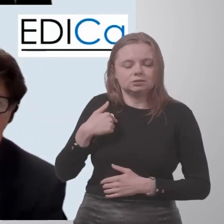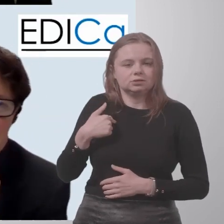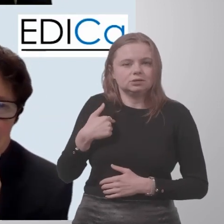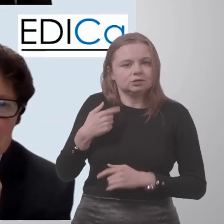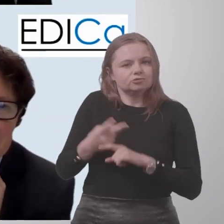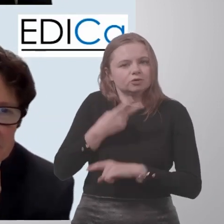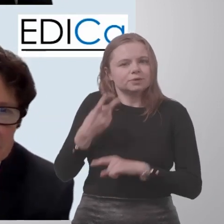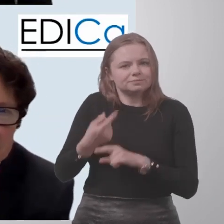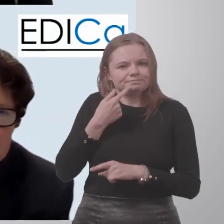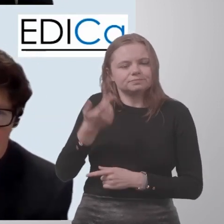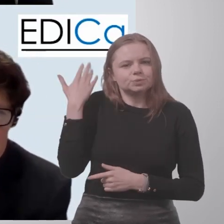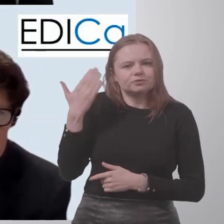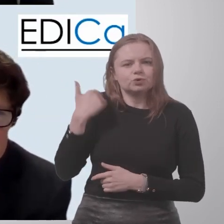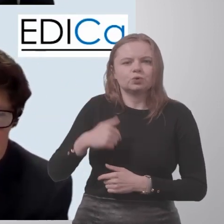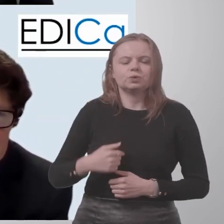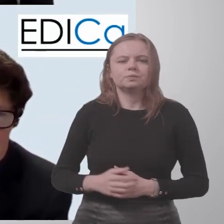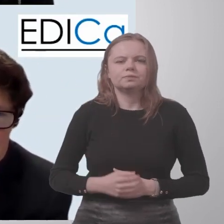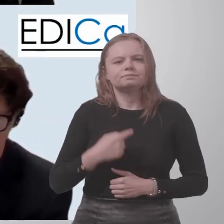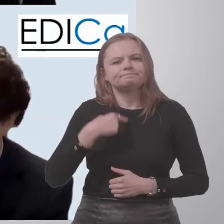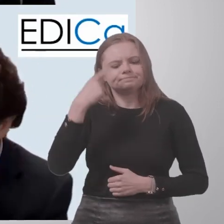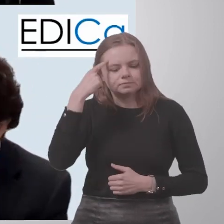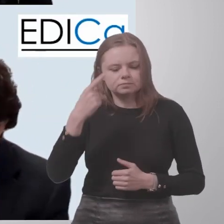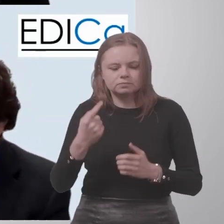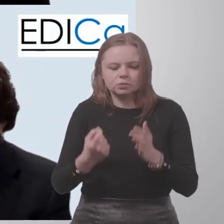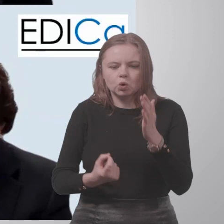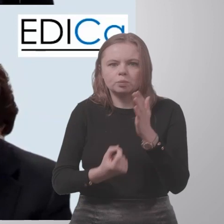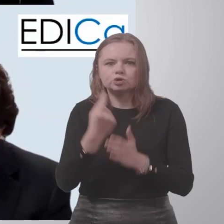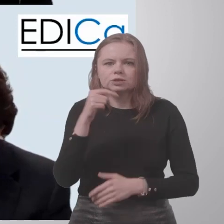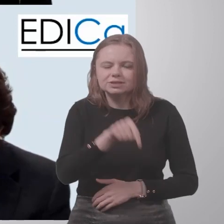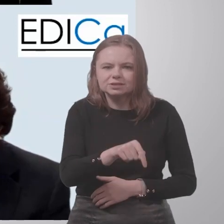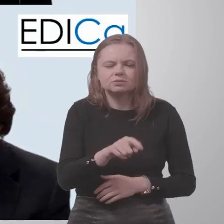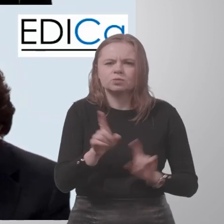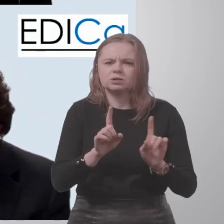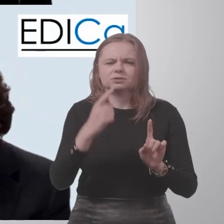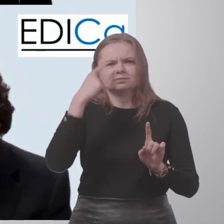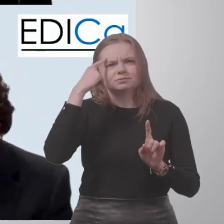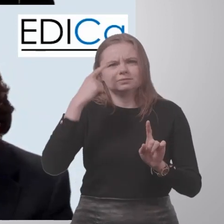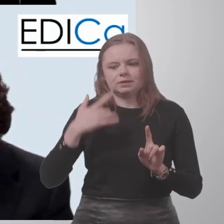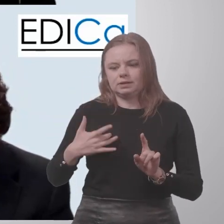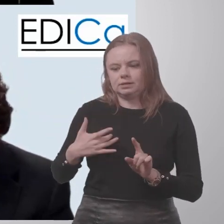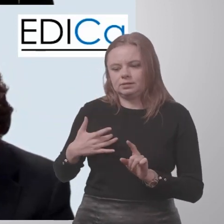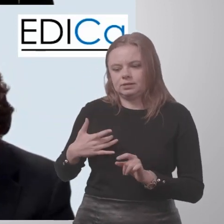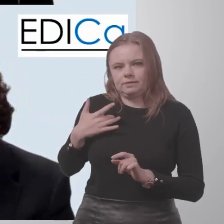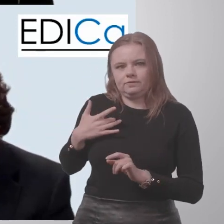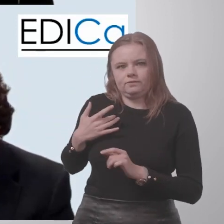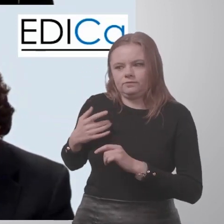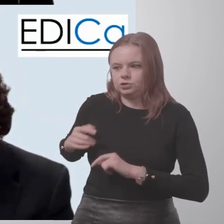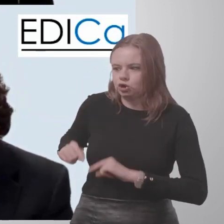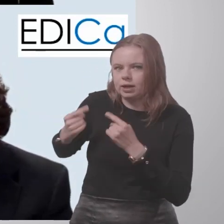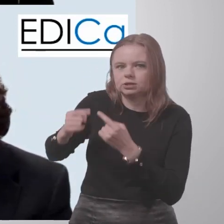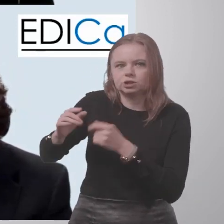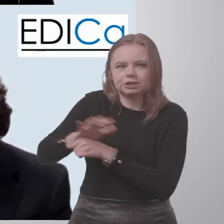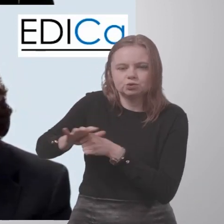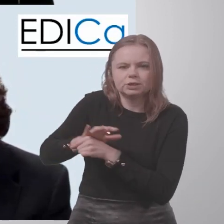thing that I said earlier, which I think the opportunity to explicitly consider how life circumstances impinge on what it is you're trying to